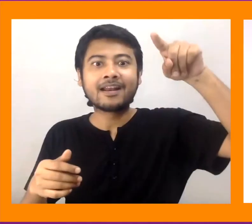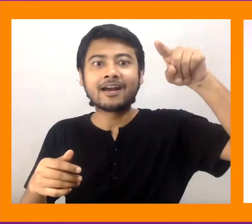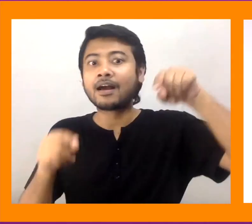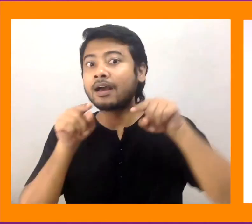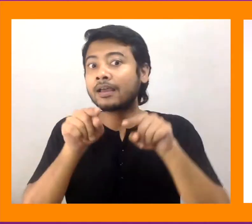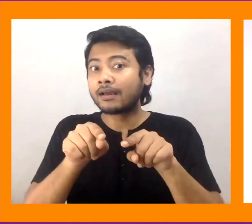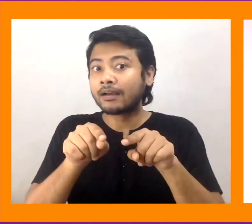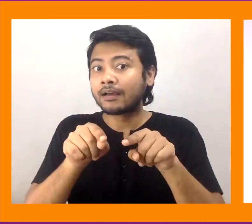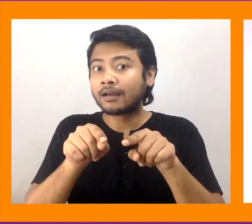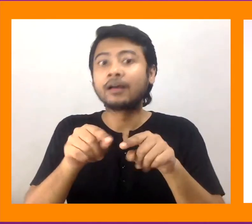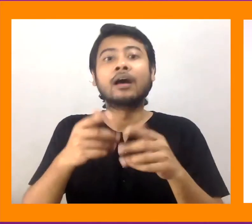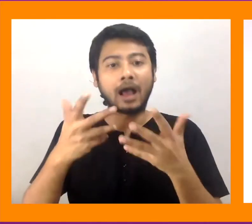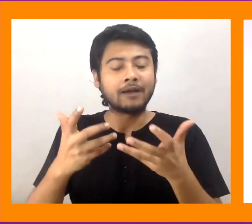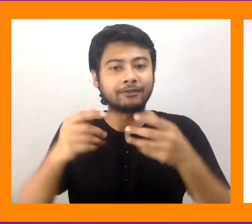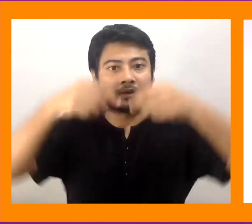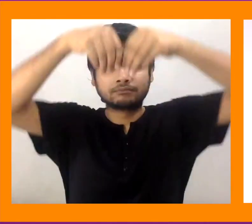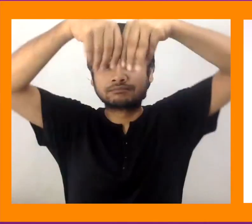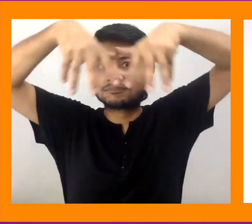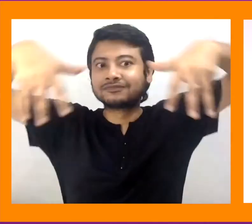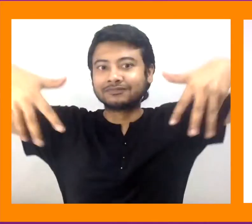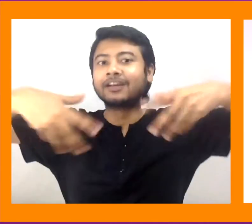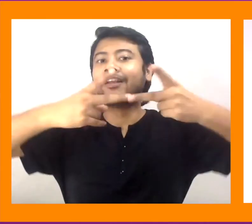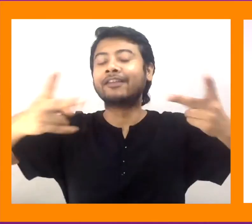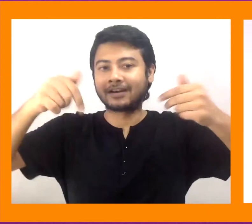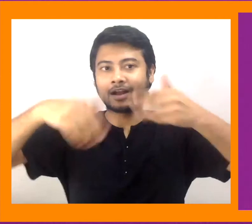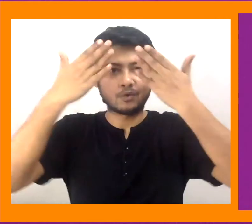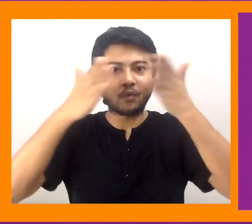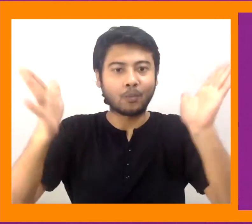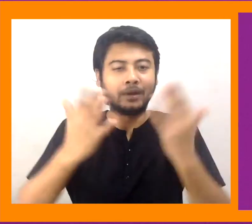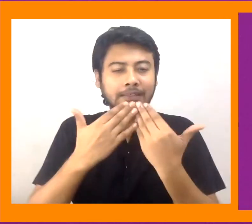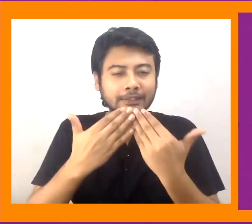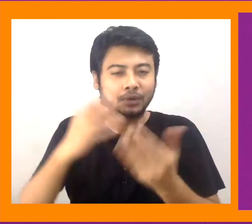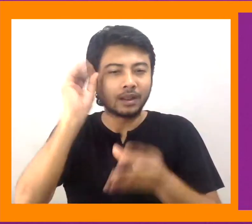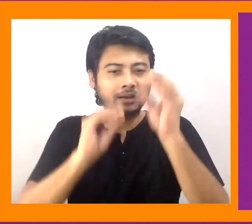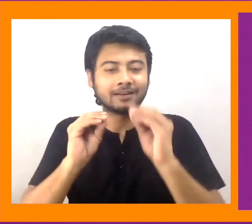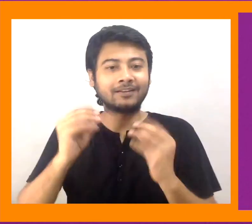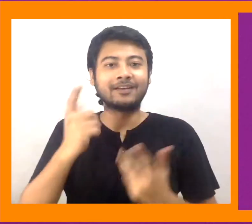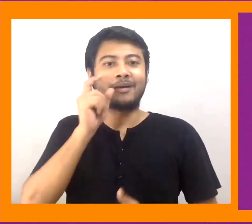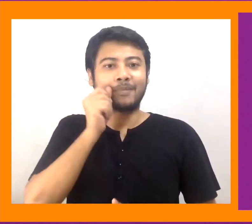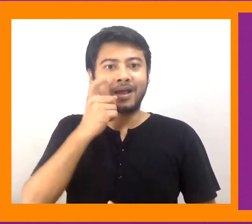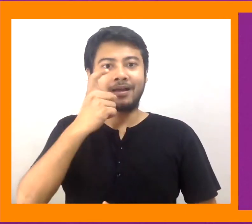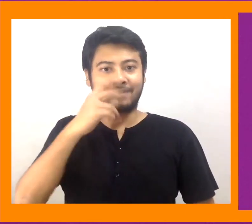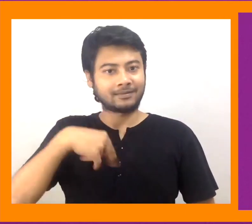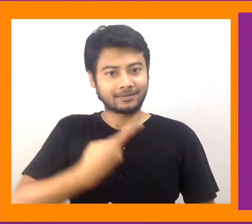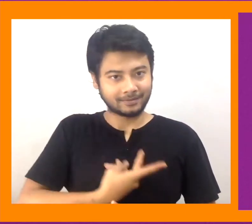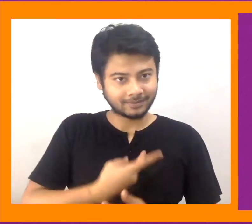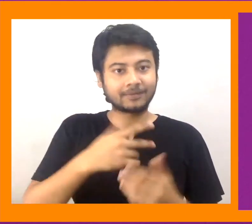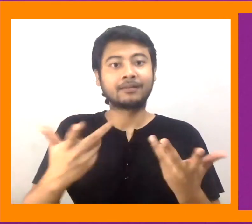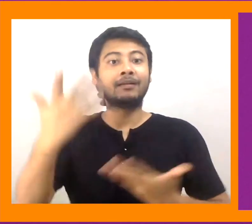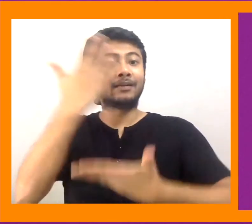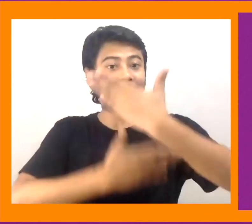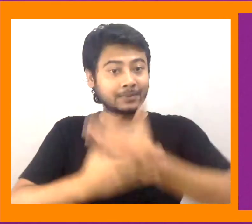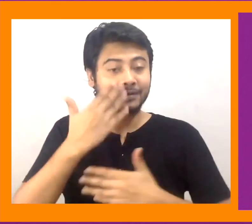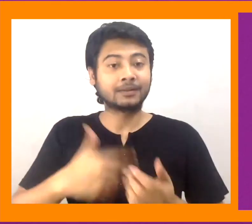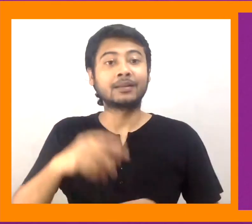a useful way to understand the interaction of multiple identities such as gender, disability, sexuality, caste,